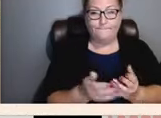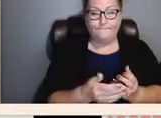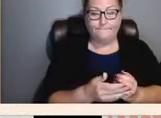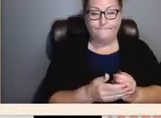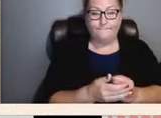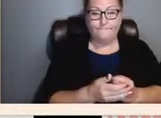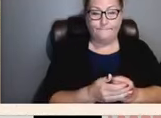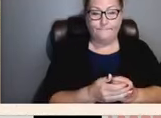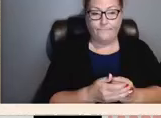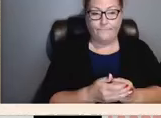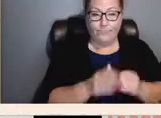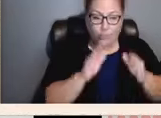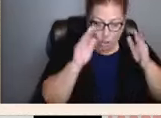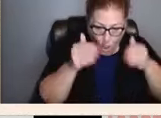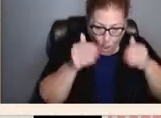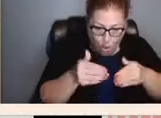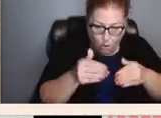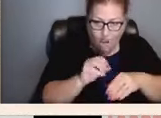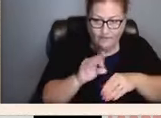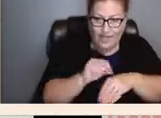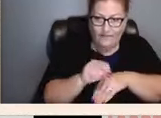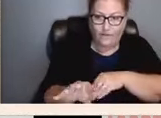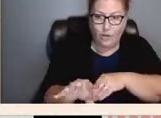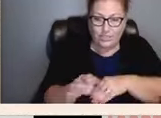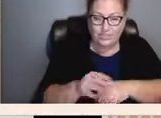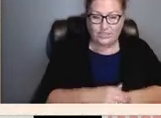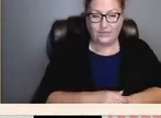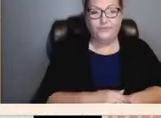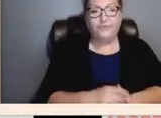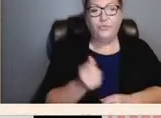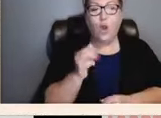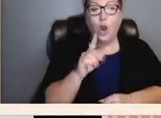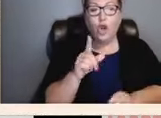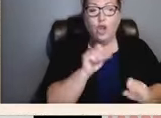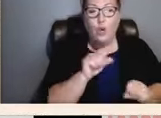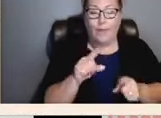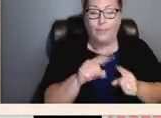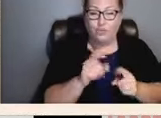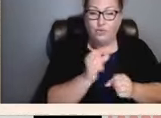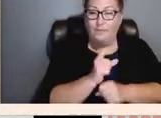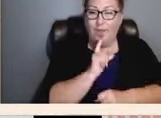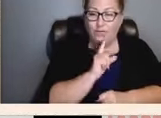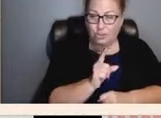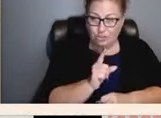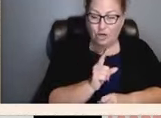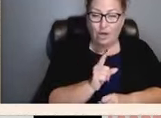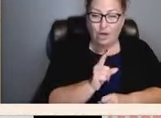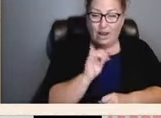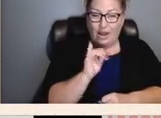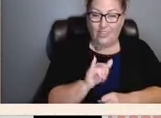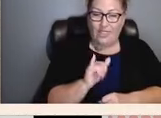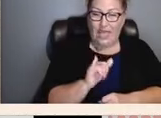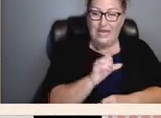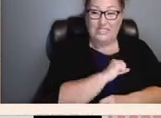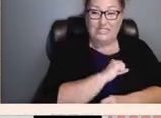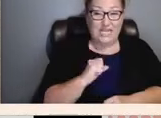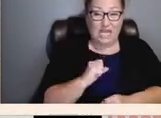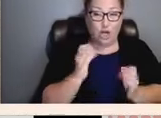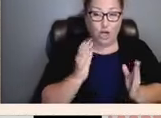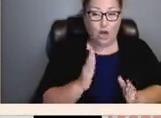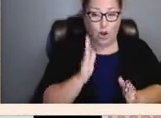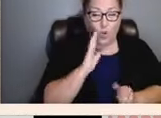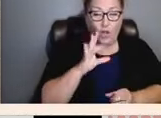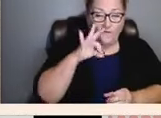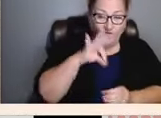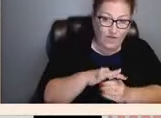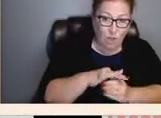of influence? Are you able to make sure that a senator is going to vote or lobby